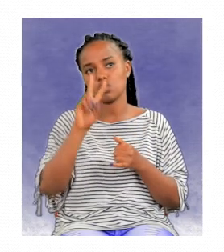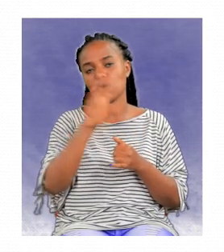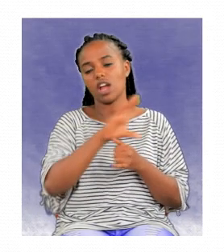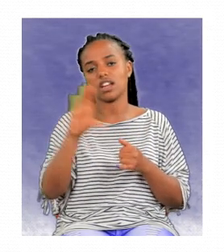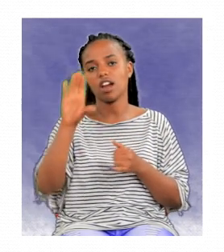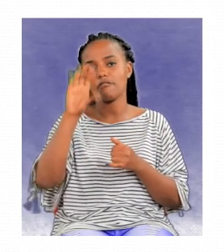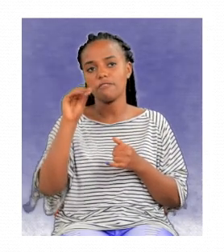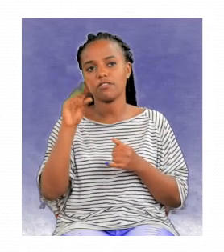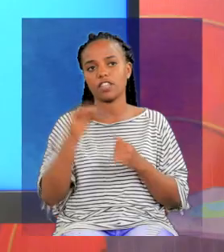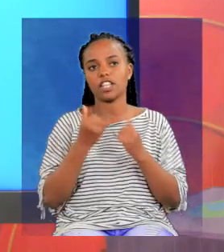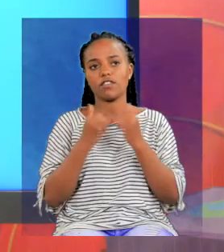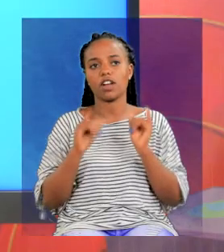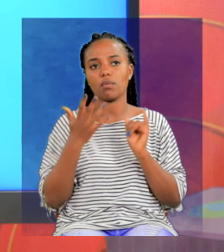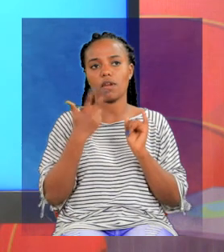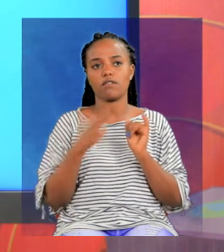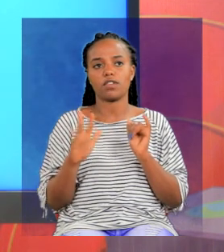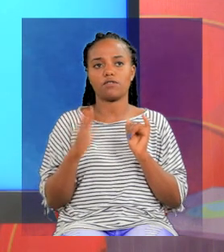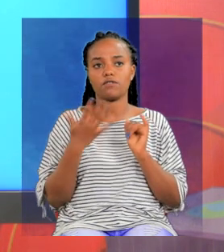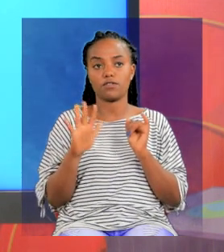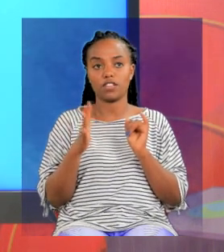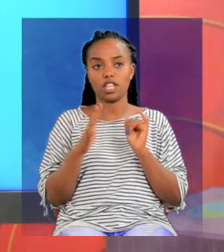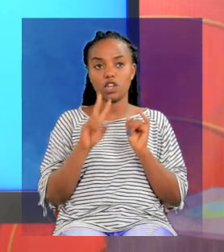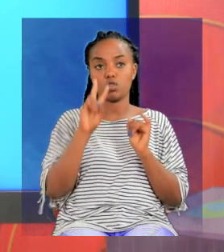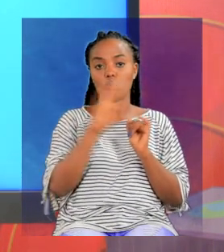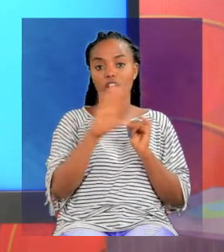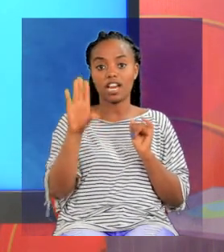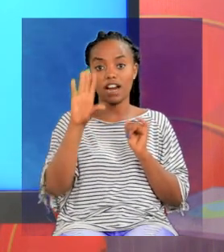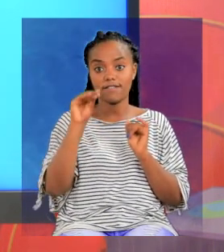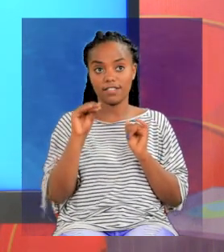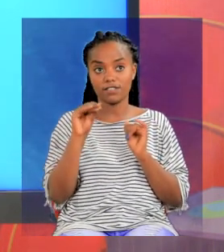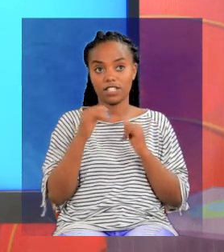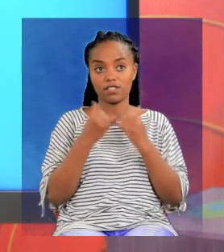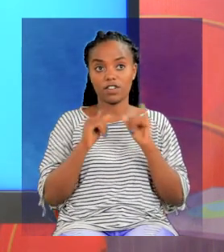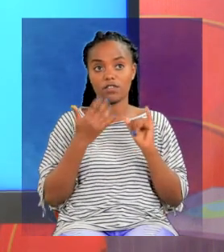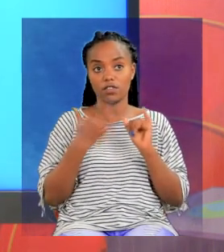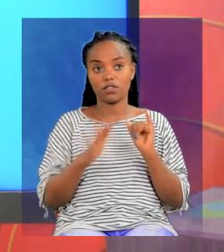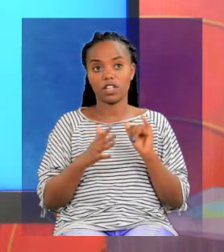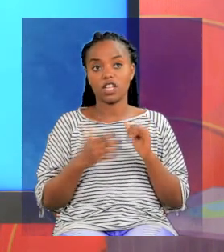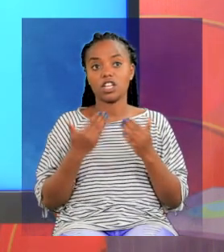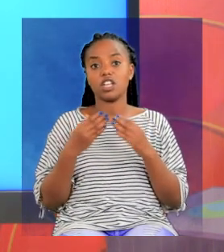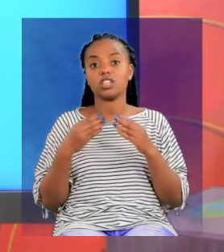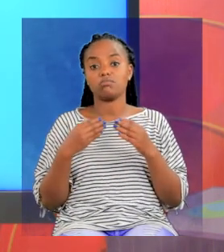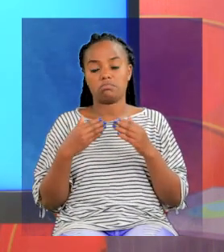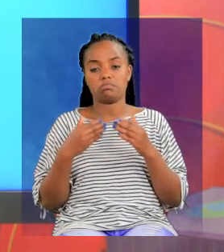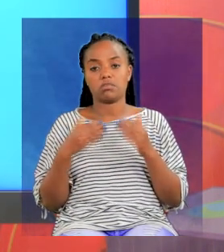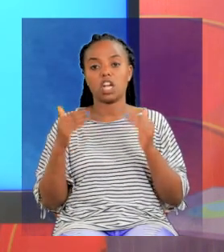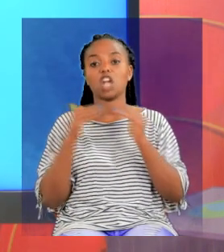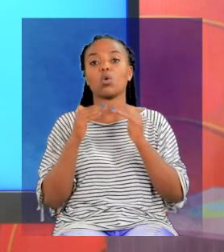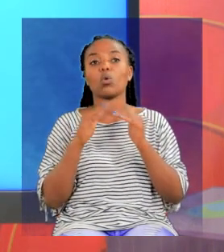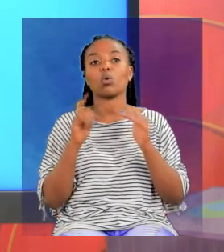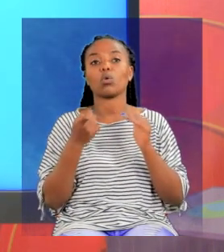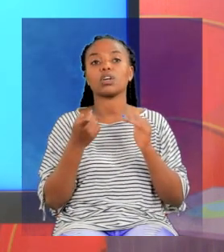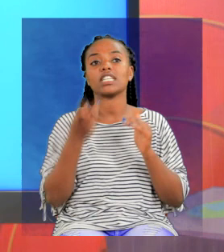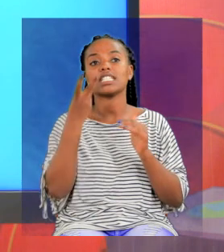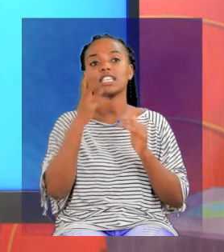250 divided by 15. 250 divided by 15, it gives you